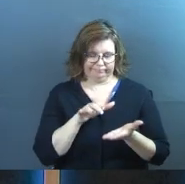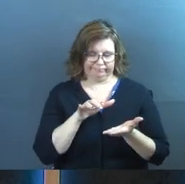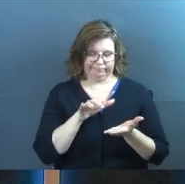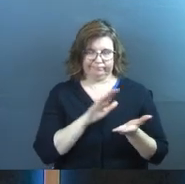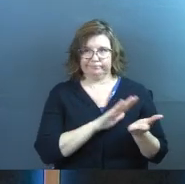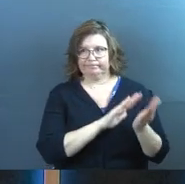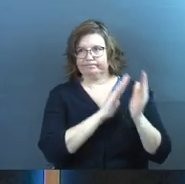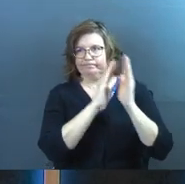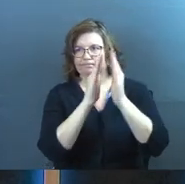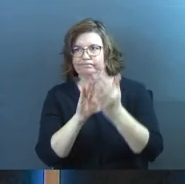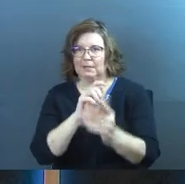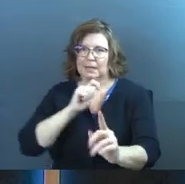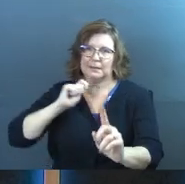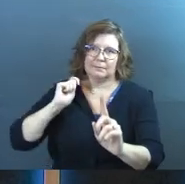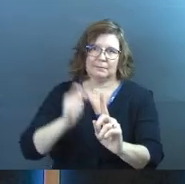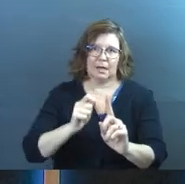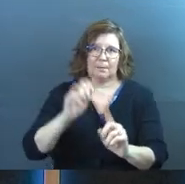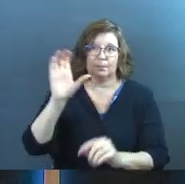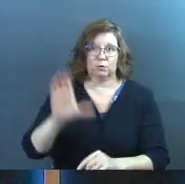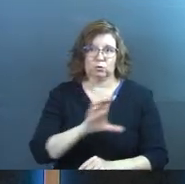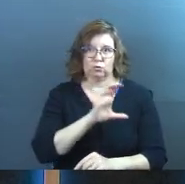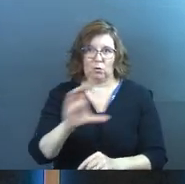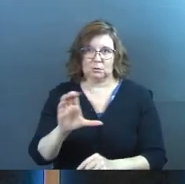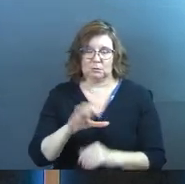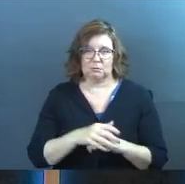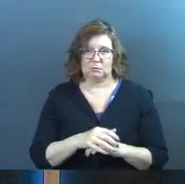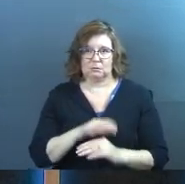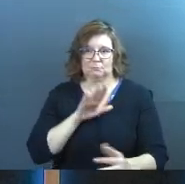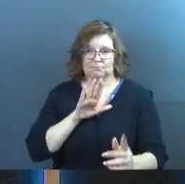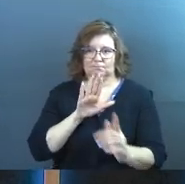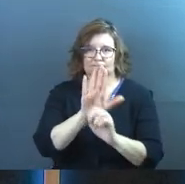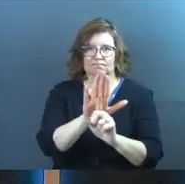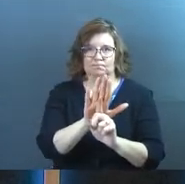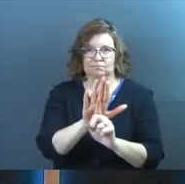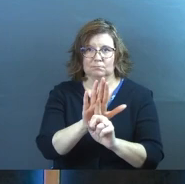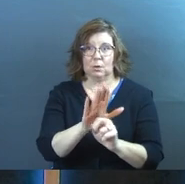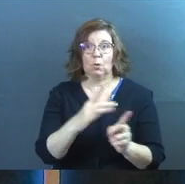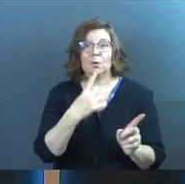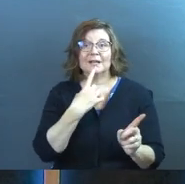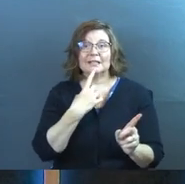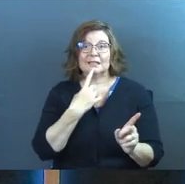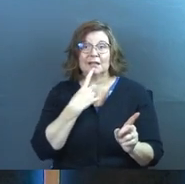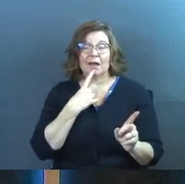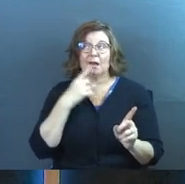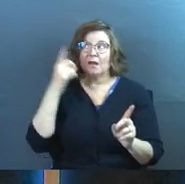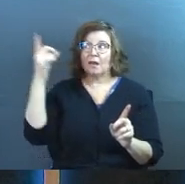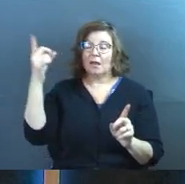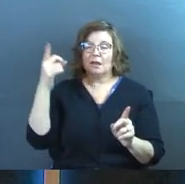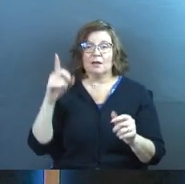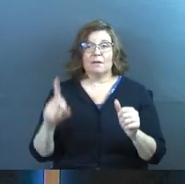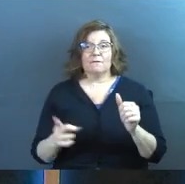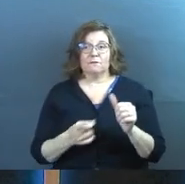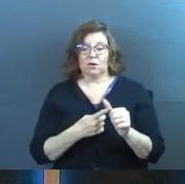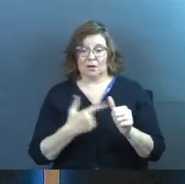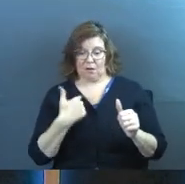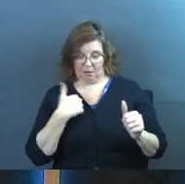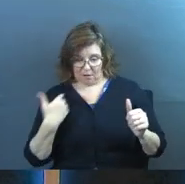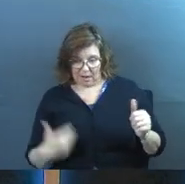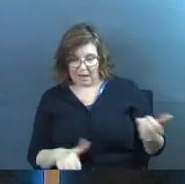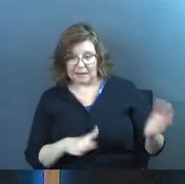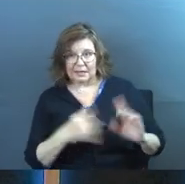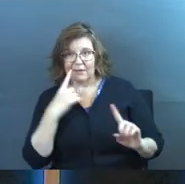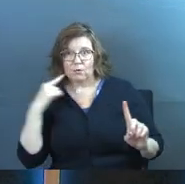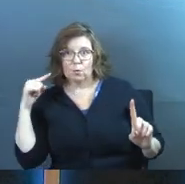it to his cross. And when he nailed it to his cross, what he was saying is, number one, this is what I'm dying